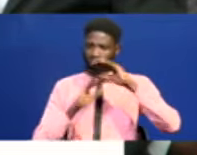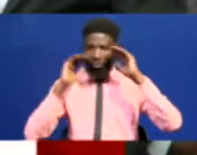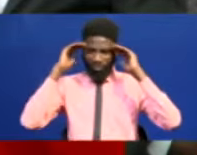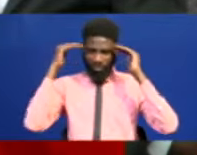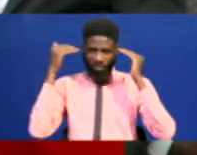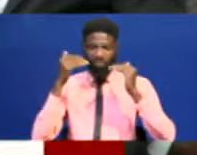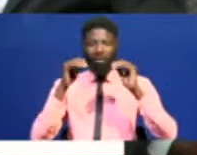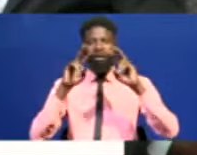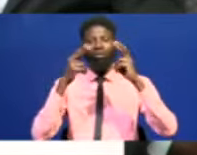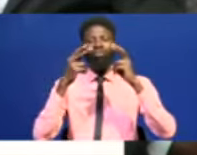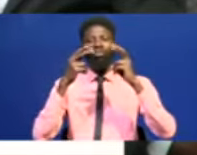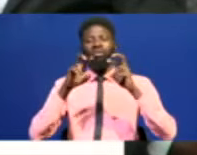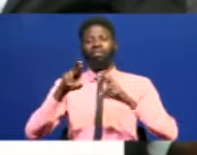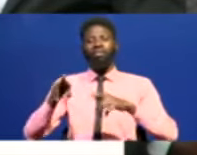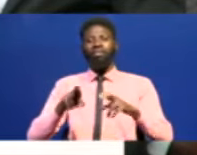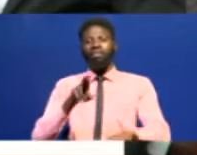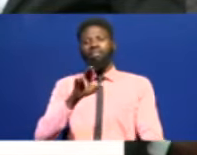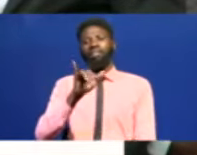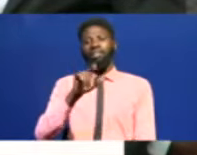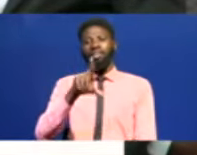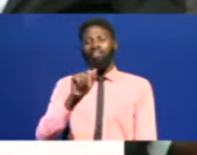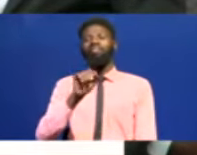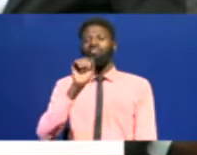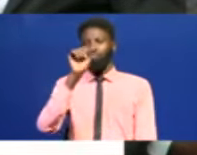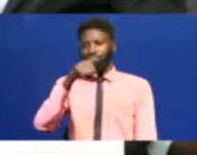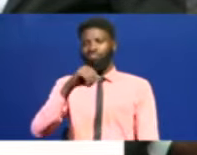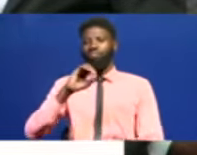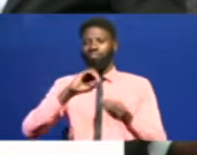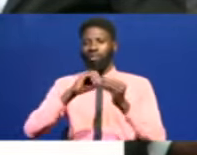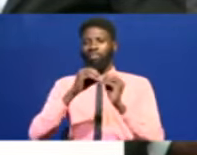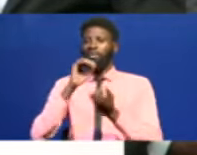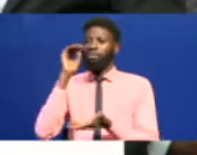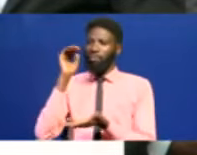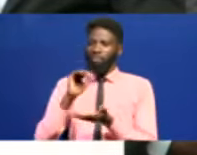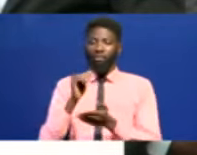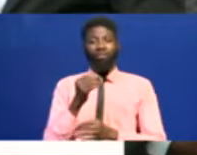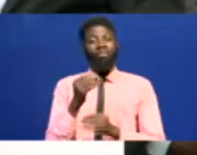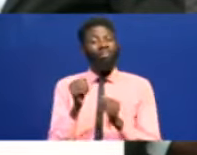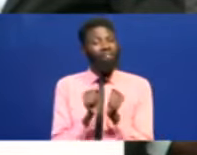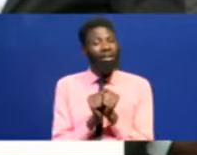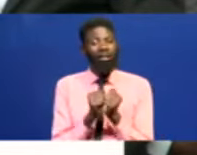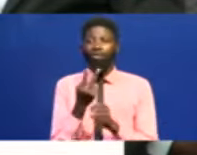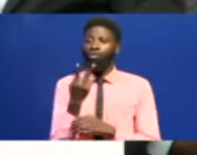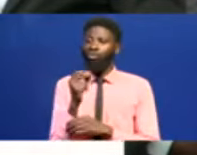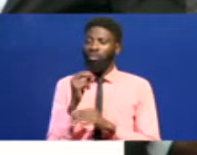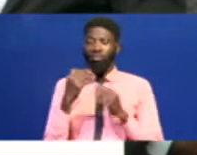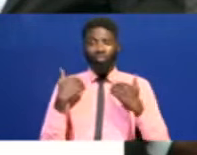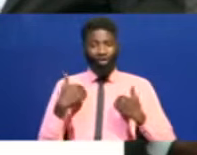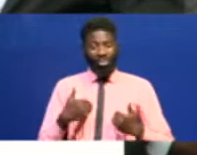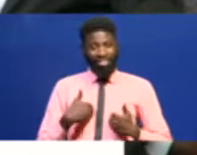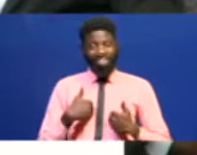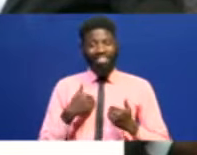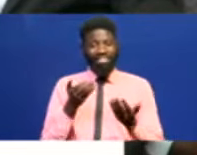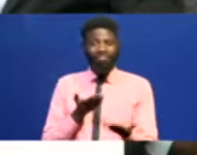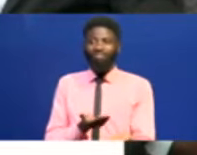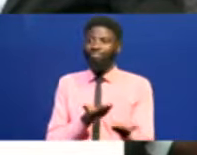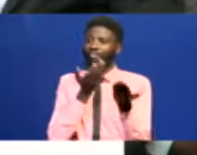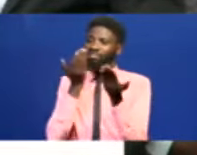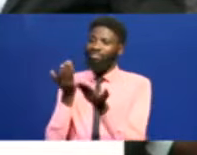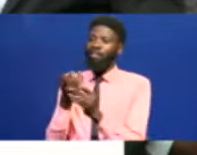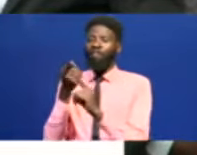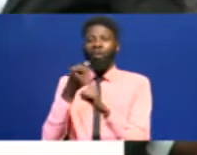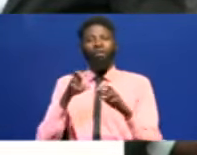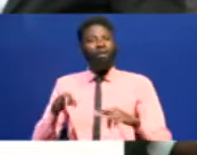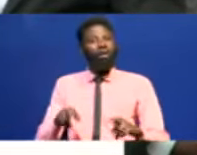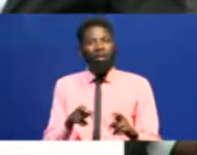Yes, the numbers have declined. We are not seeing 10, 20 bodies being retrieved from the river, but it is